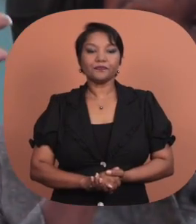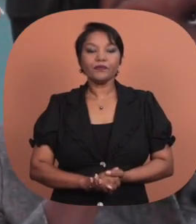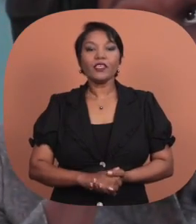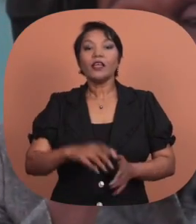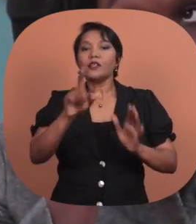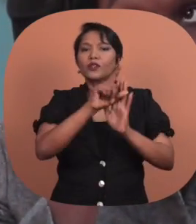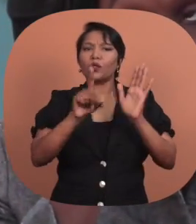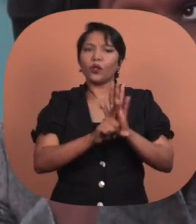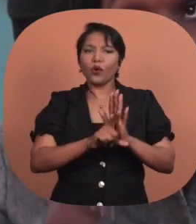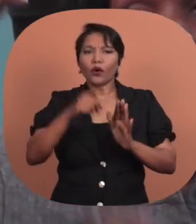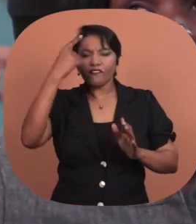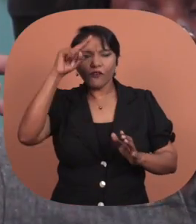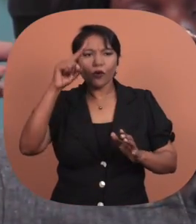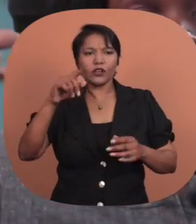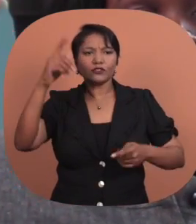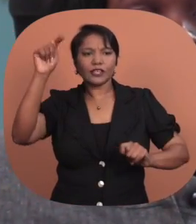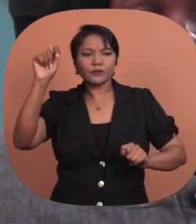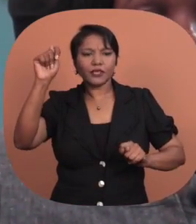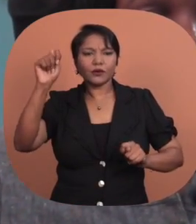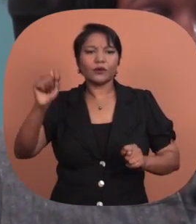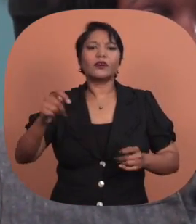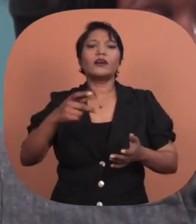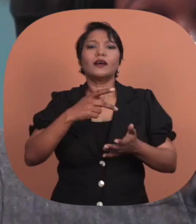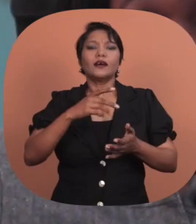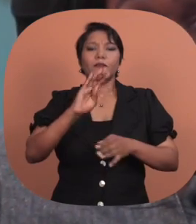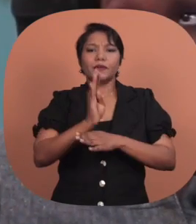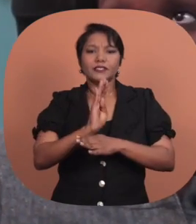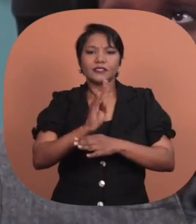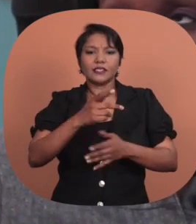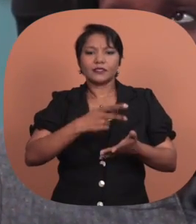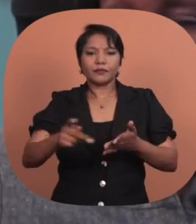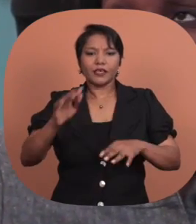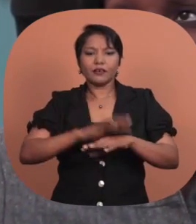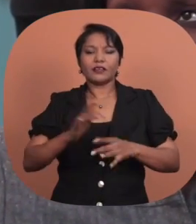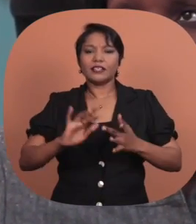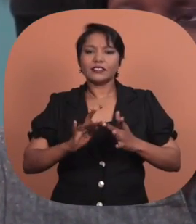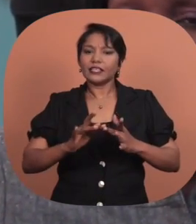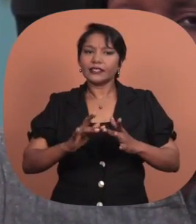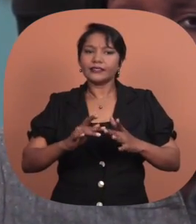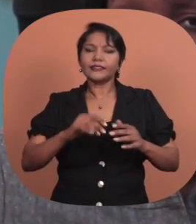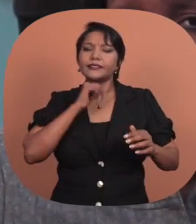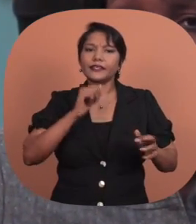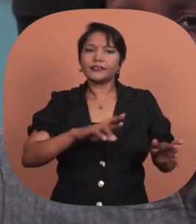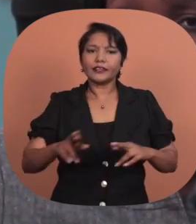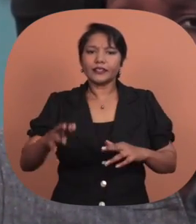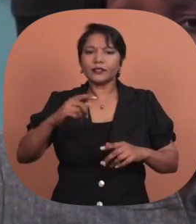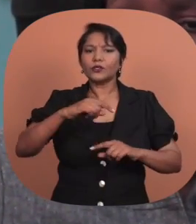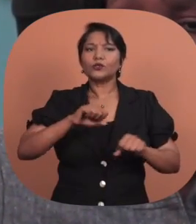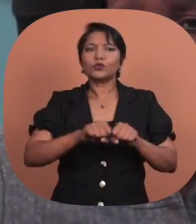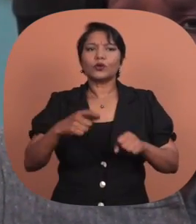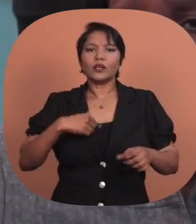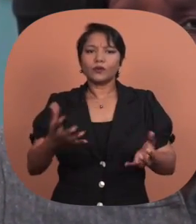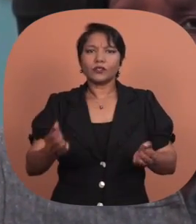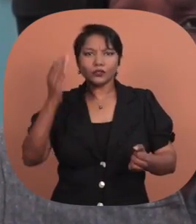there, but it has never been proclaimed. So I'm asking now, if you have any idea when it